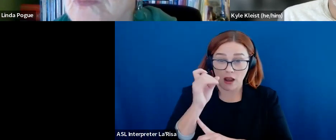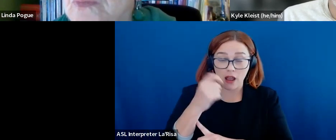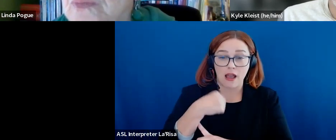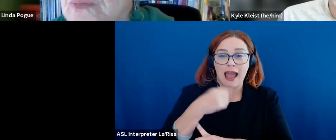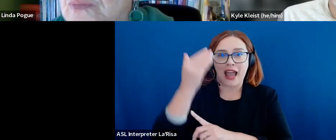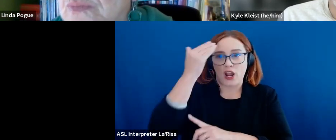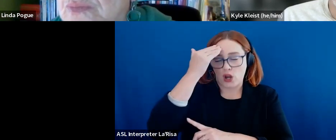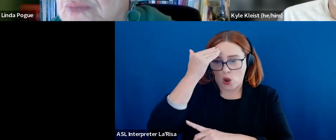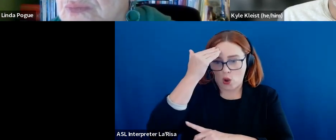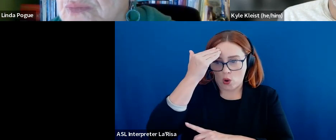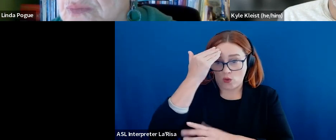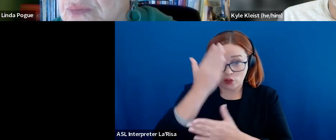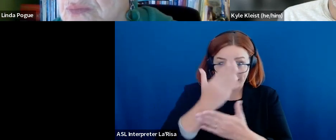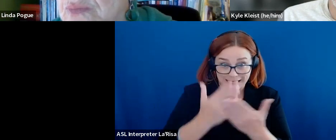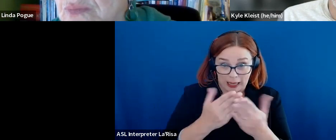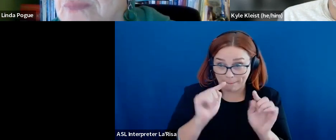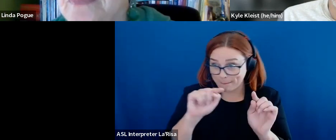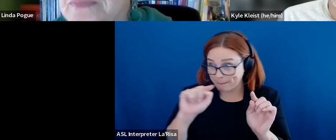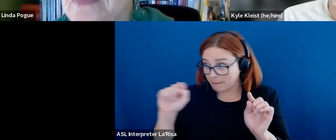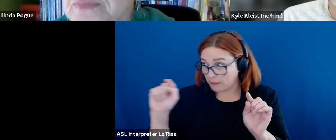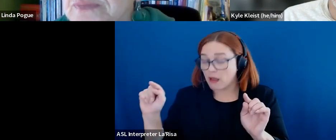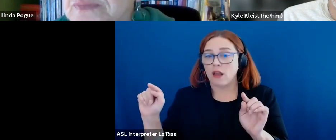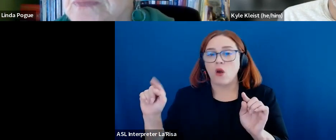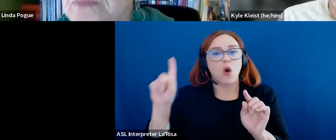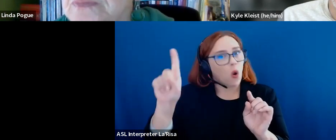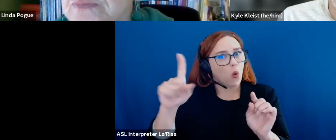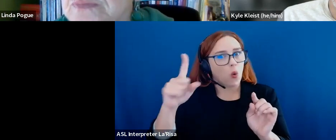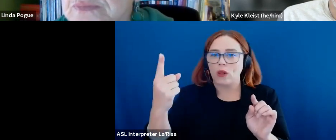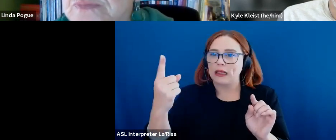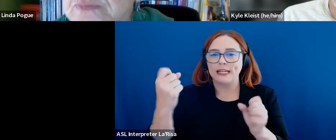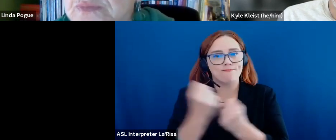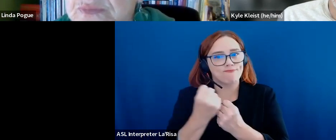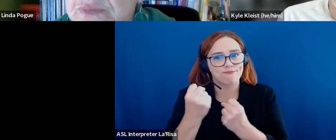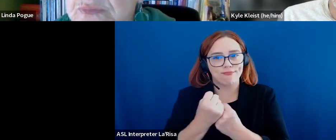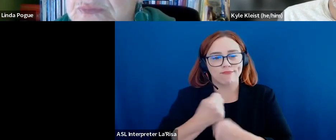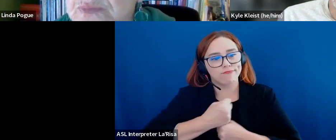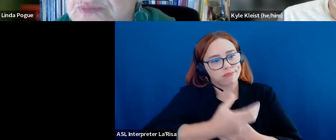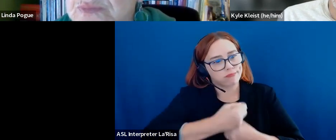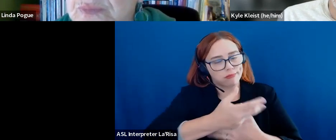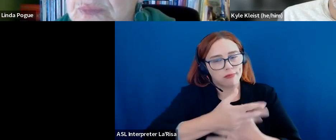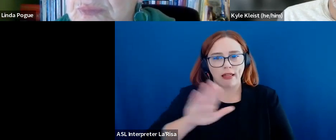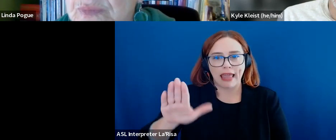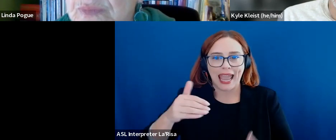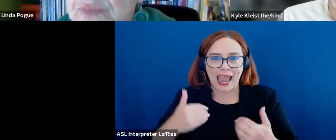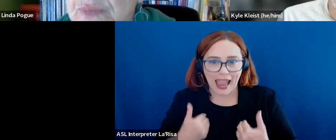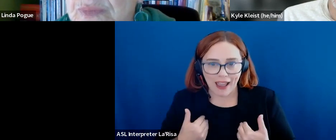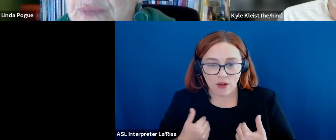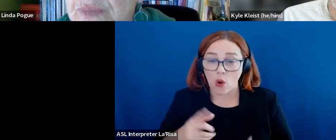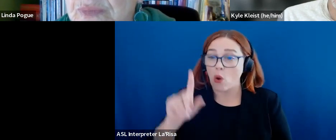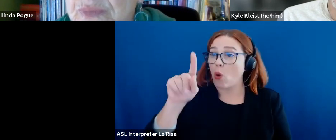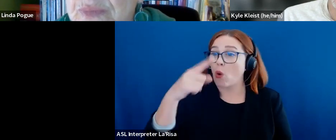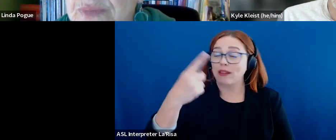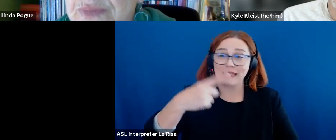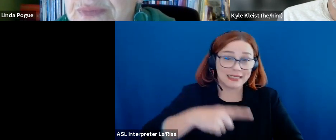some of these individuals, it's the only outlet they have. You know, it's the only time that they have